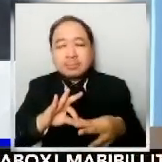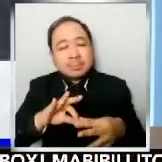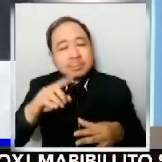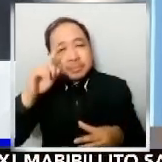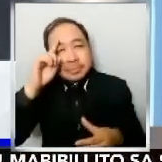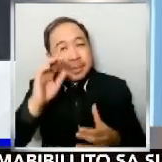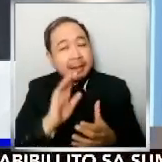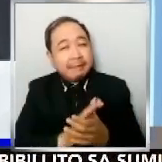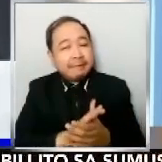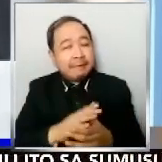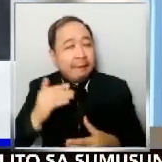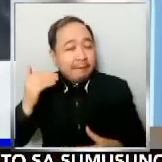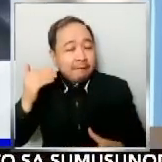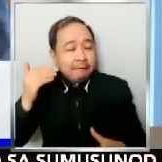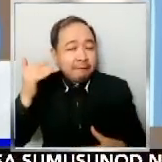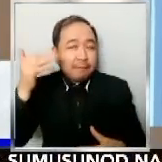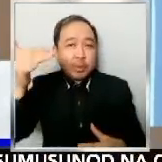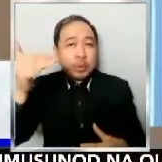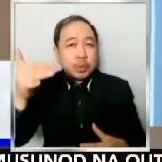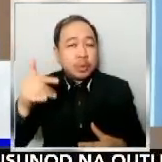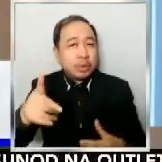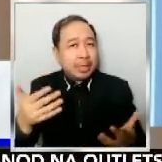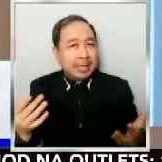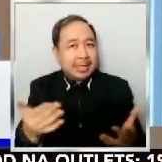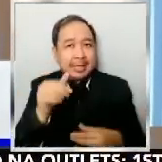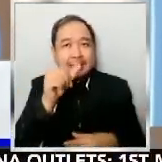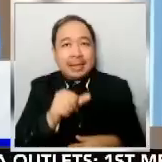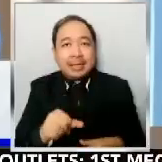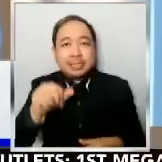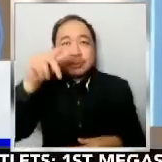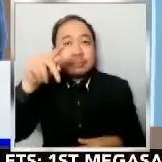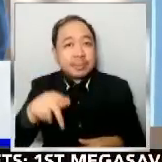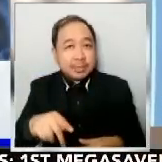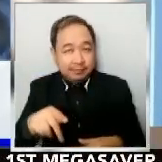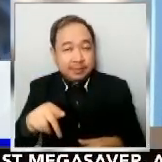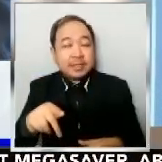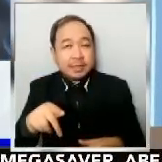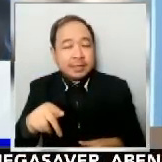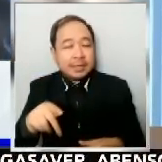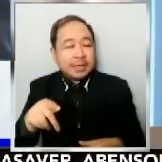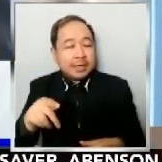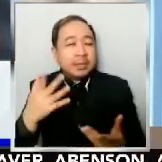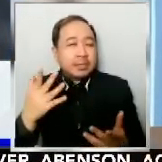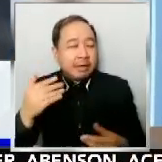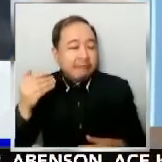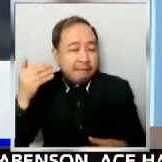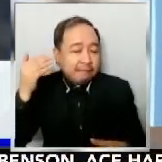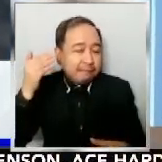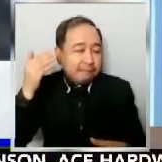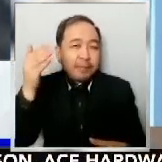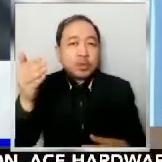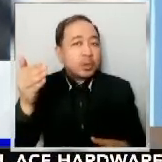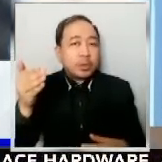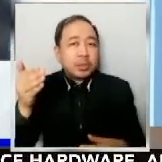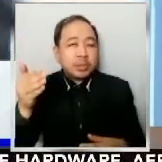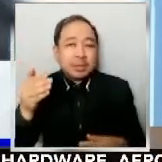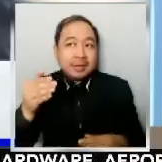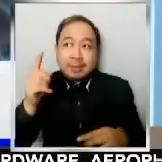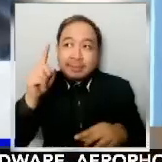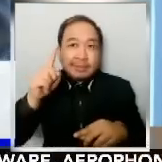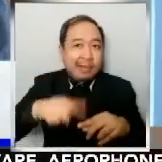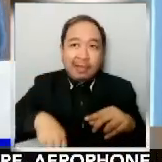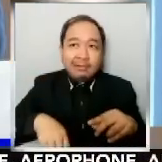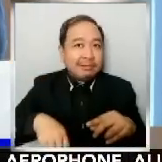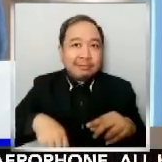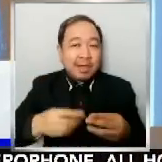future of the Indo-Pacific, the future of Asia-Pacific, for example, cannot be determined by